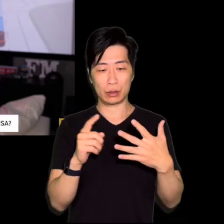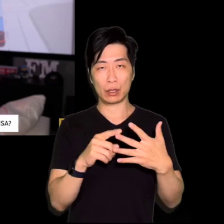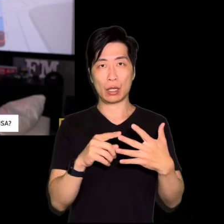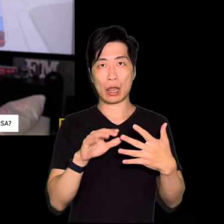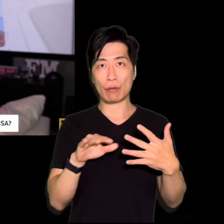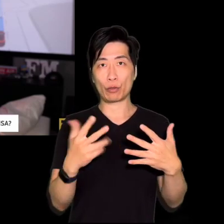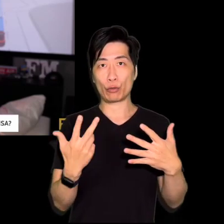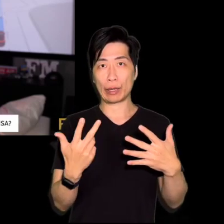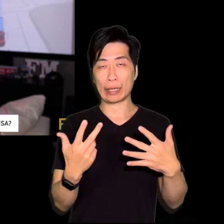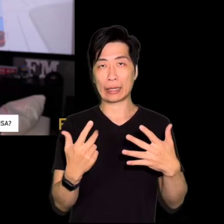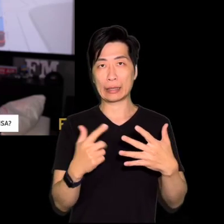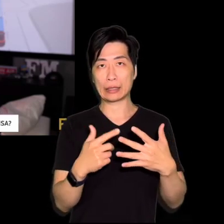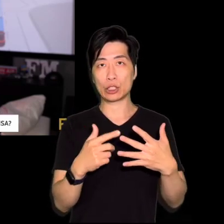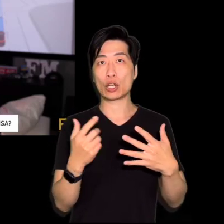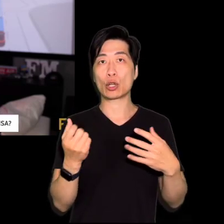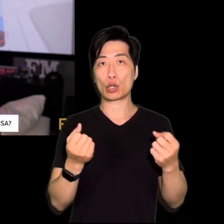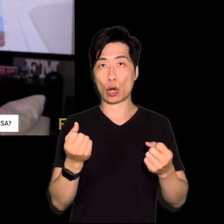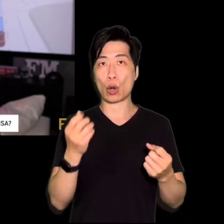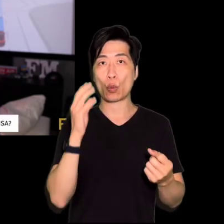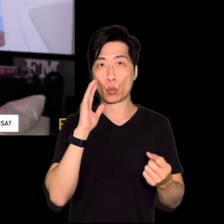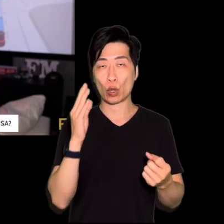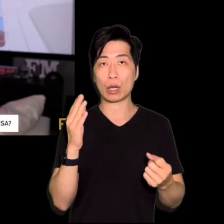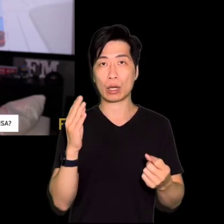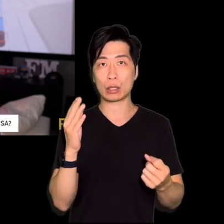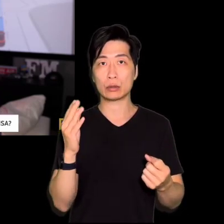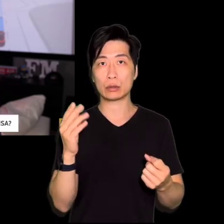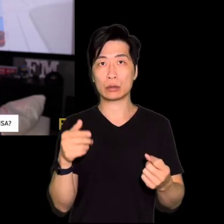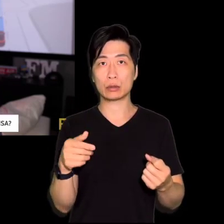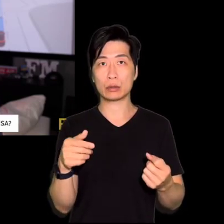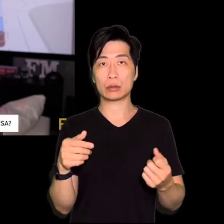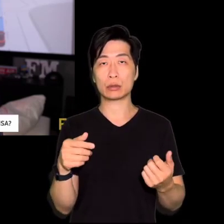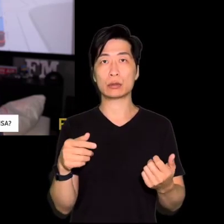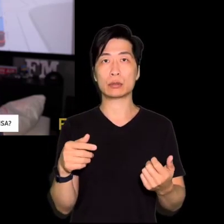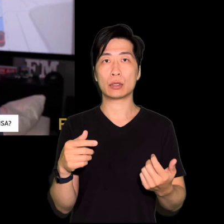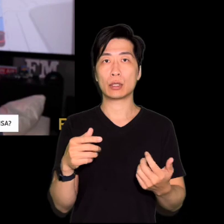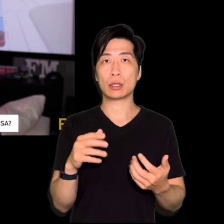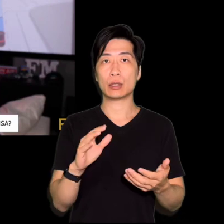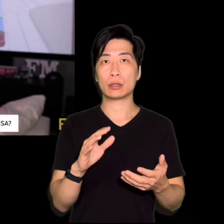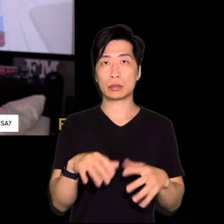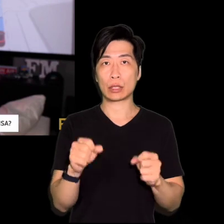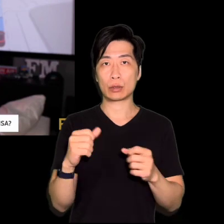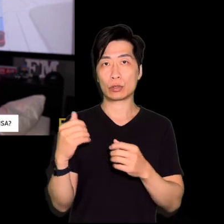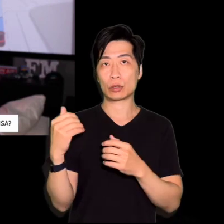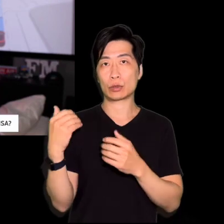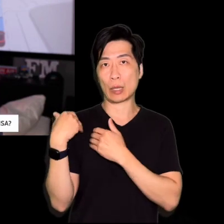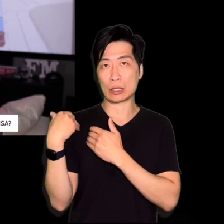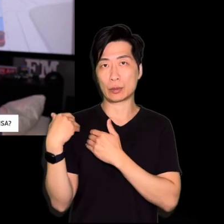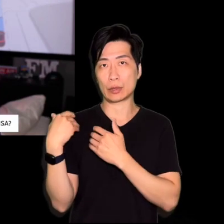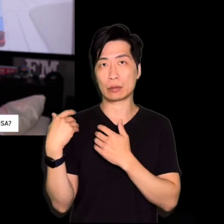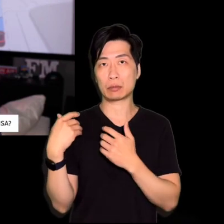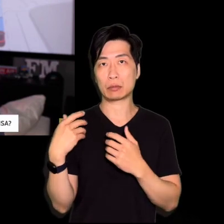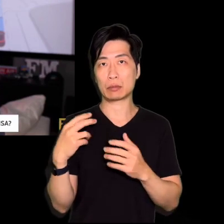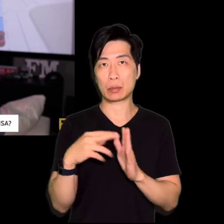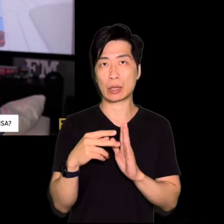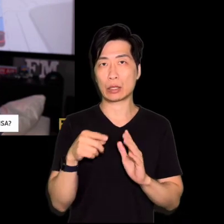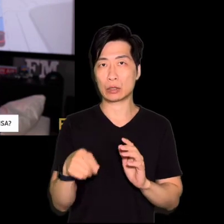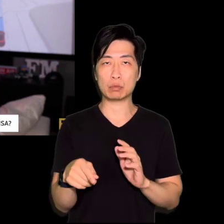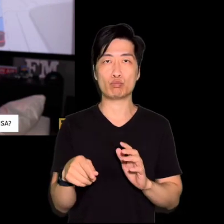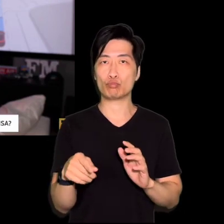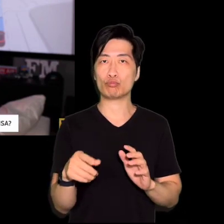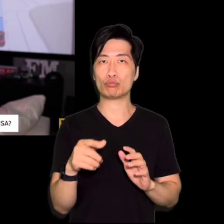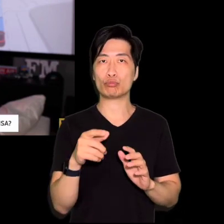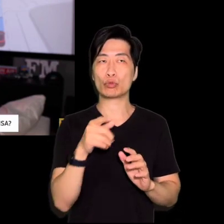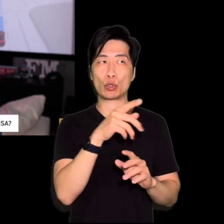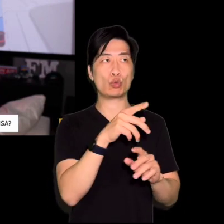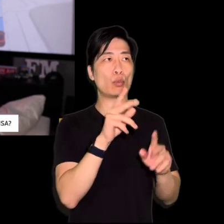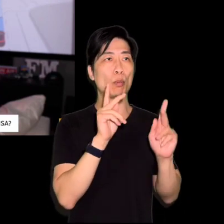car. Level 3 is the car will take the responsibility away from you. It will say,